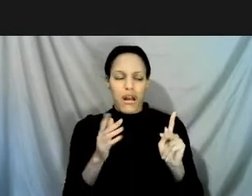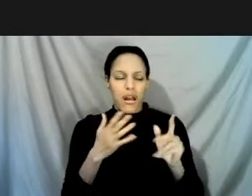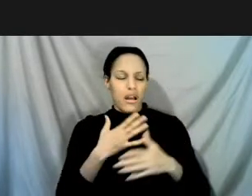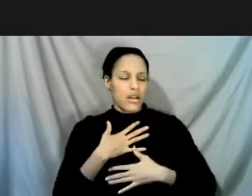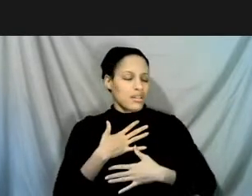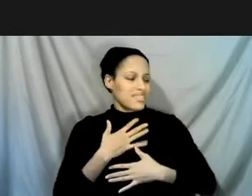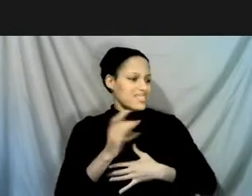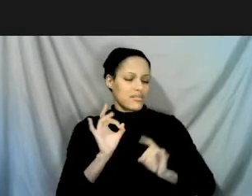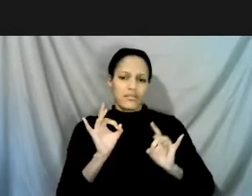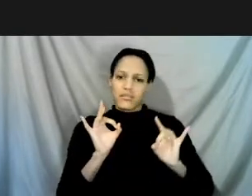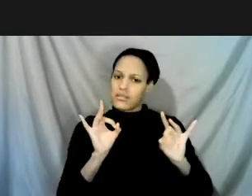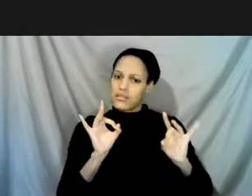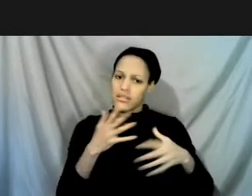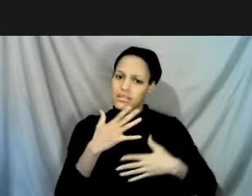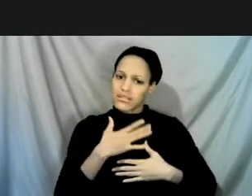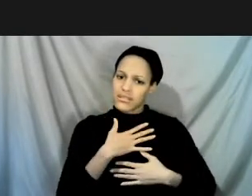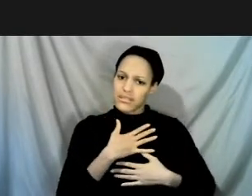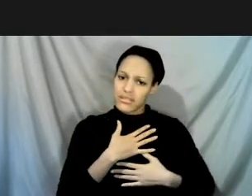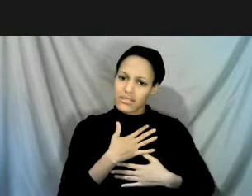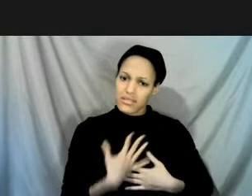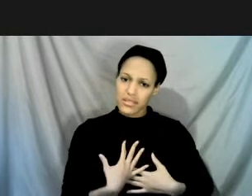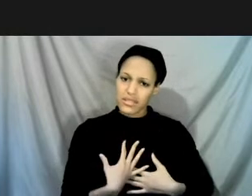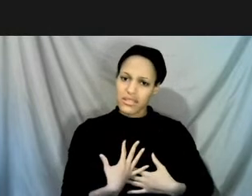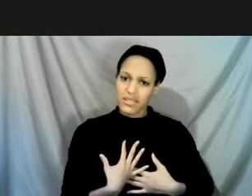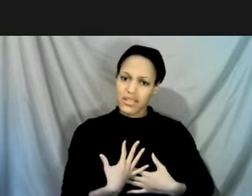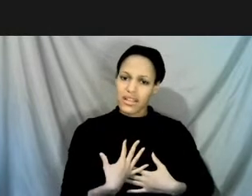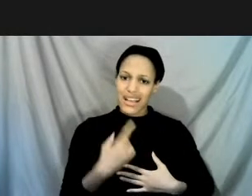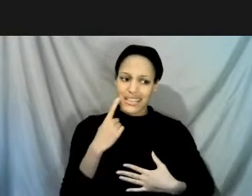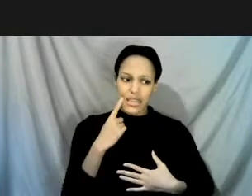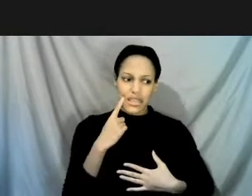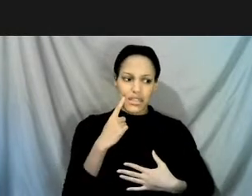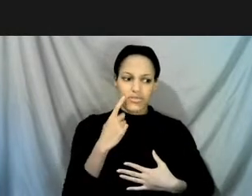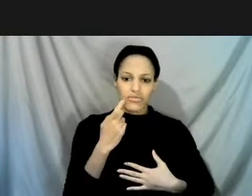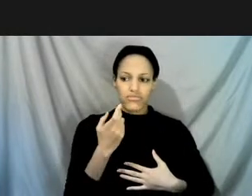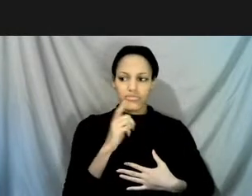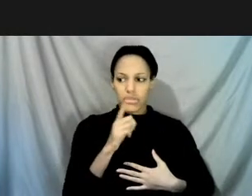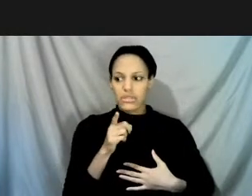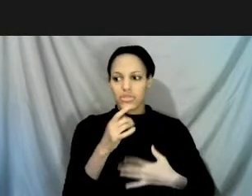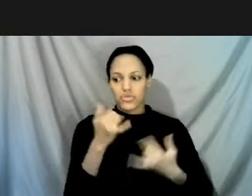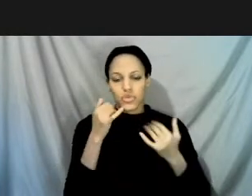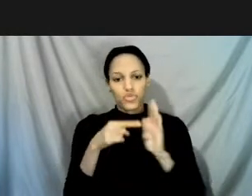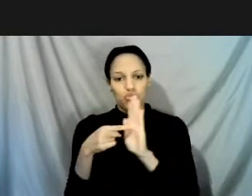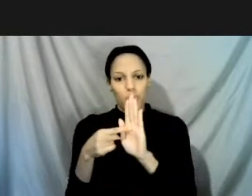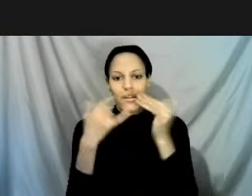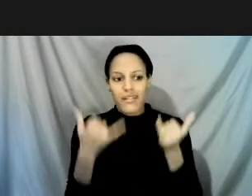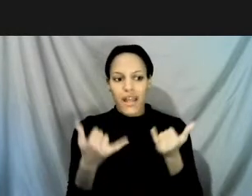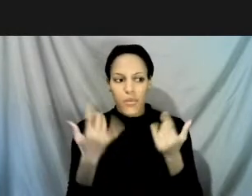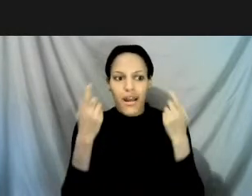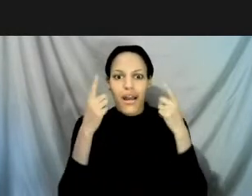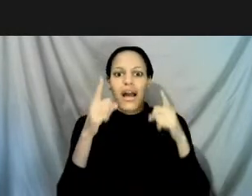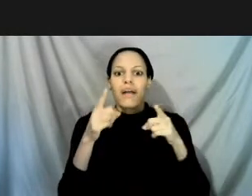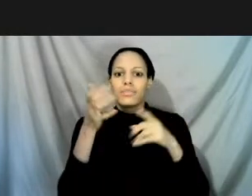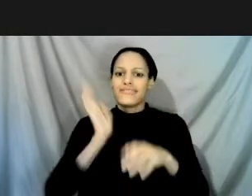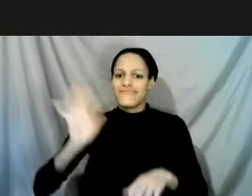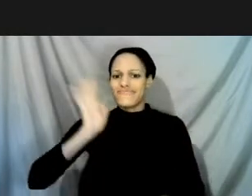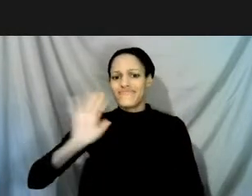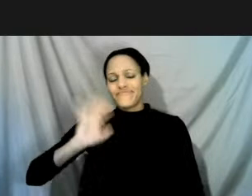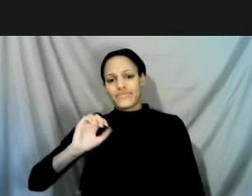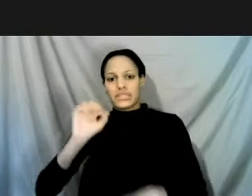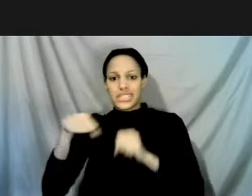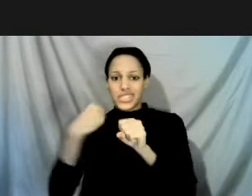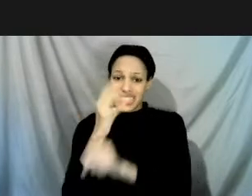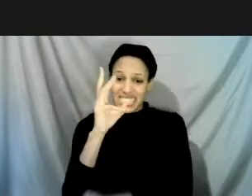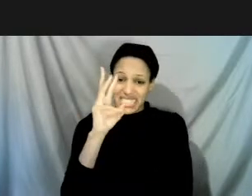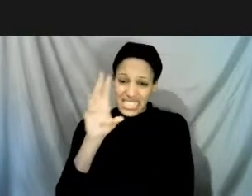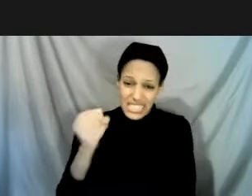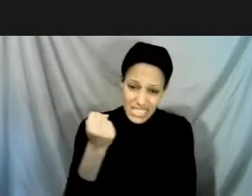me, I think it must mirror what happened in the 60s, mm-hmm. and even before that, in the 20s,